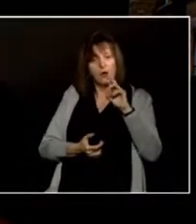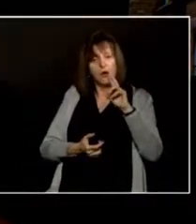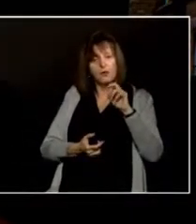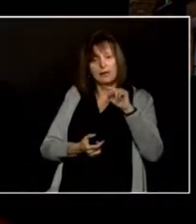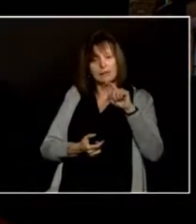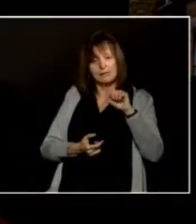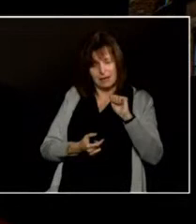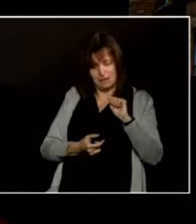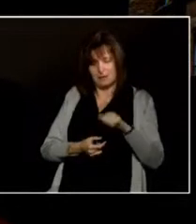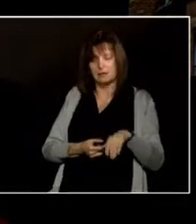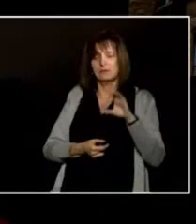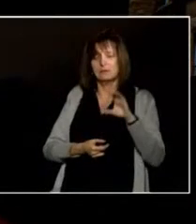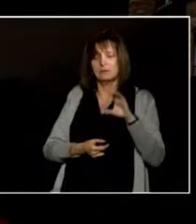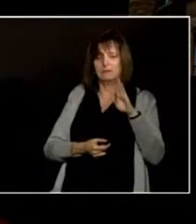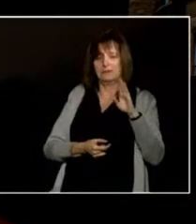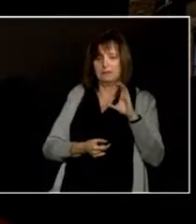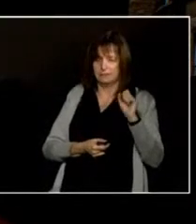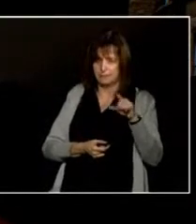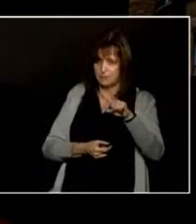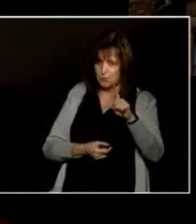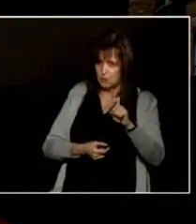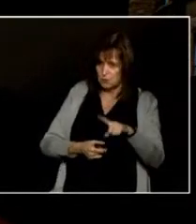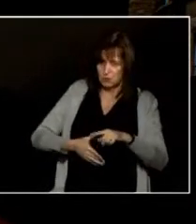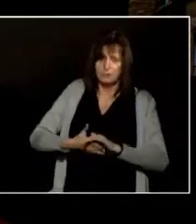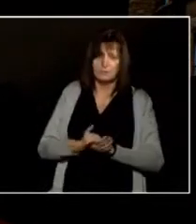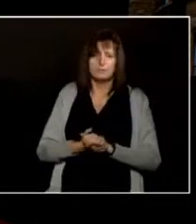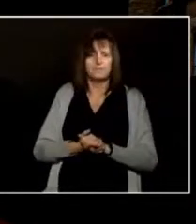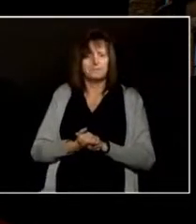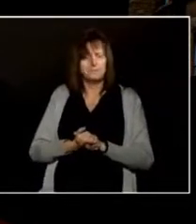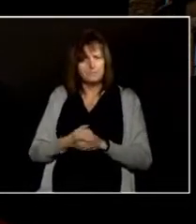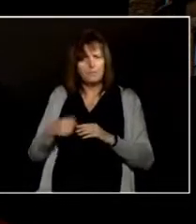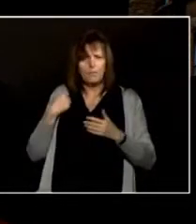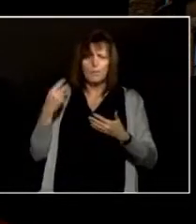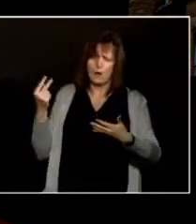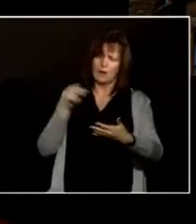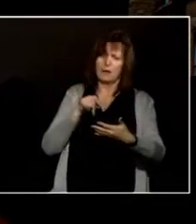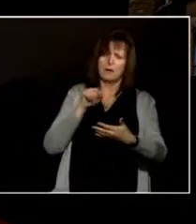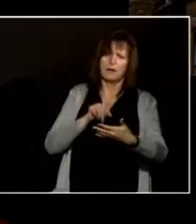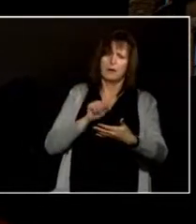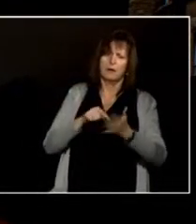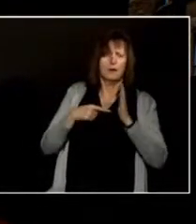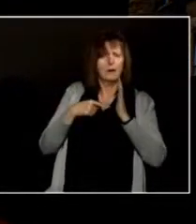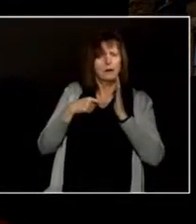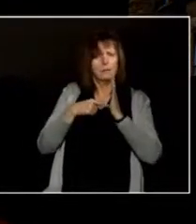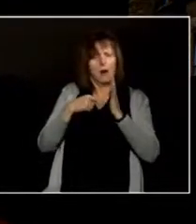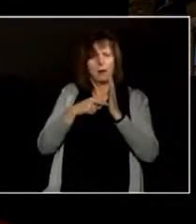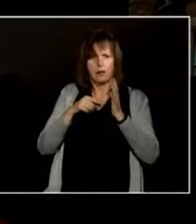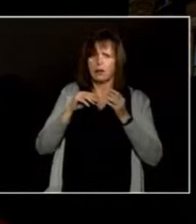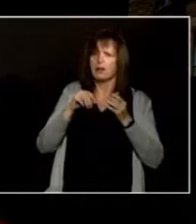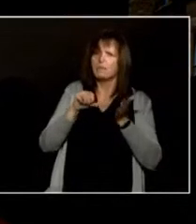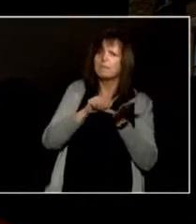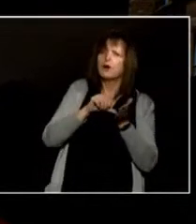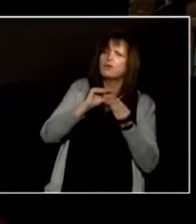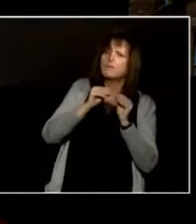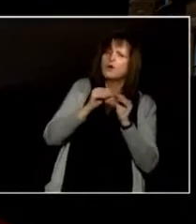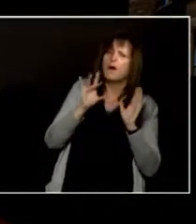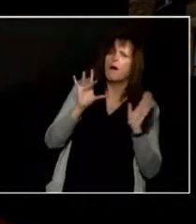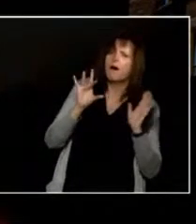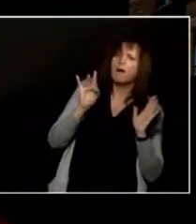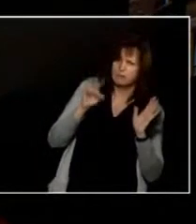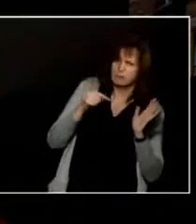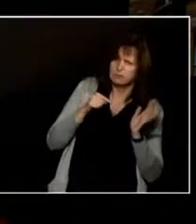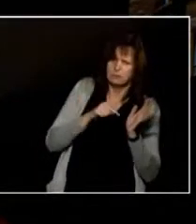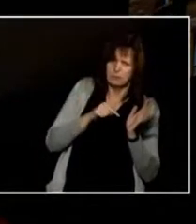question. reactions Looking to at Doug's page comments 8 if we and ever hear them. those various curves, you said that we are right